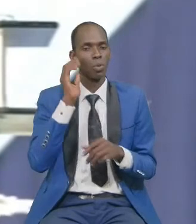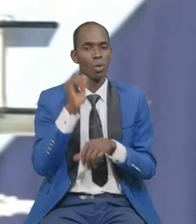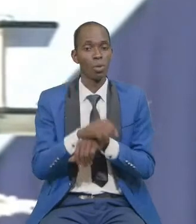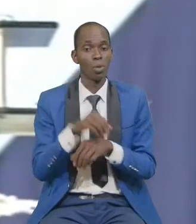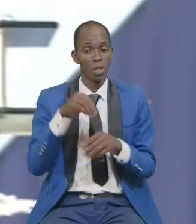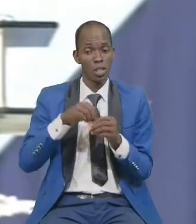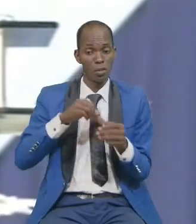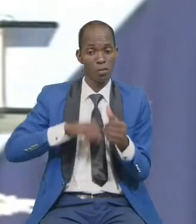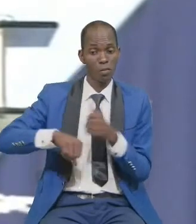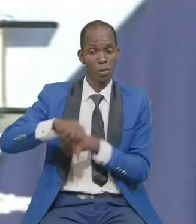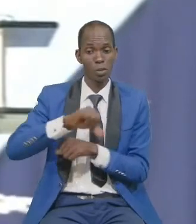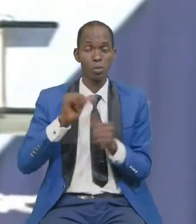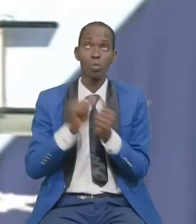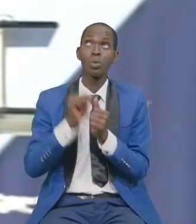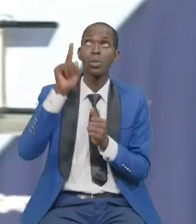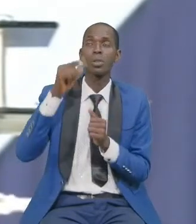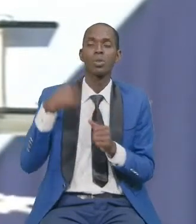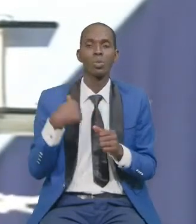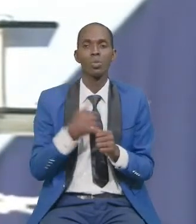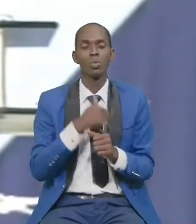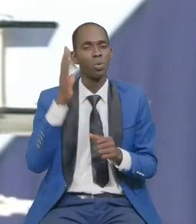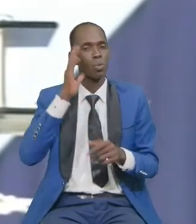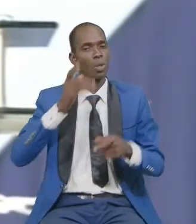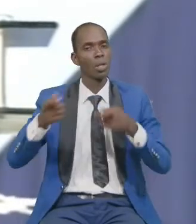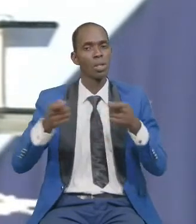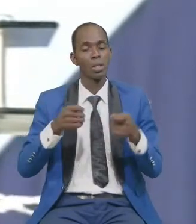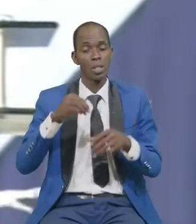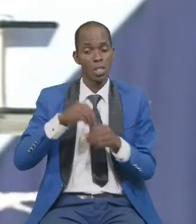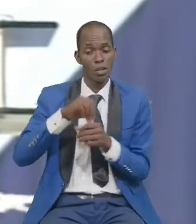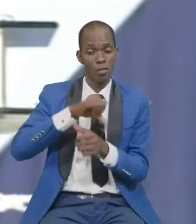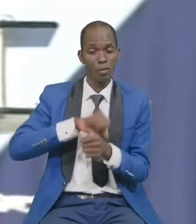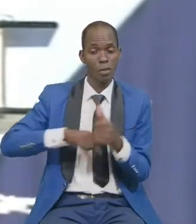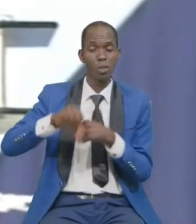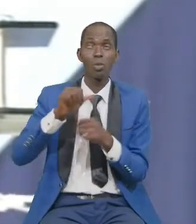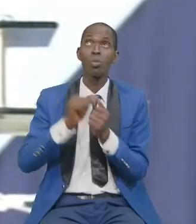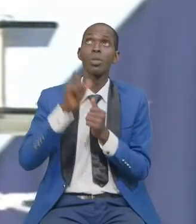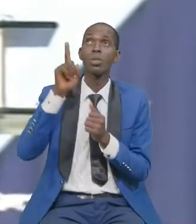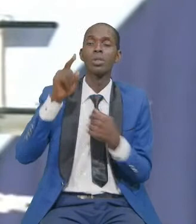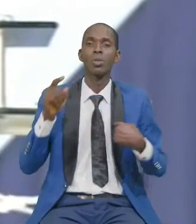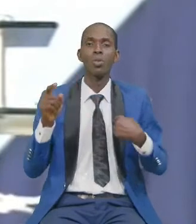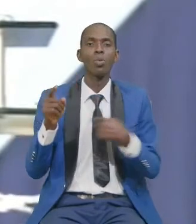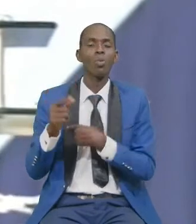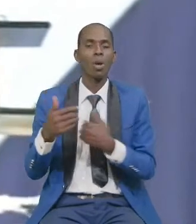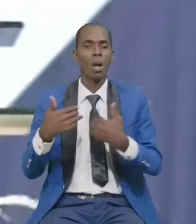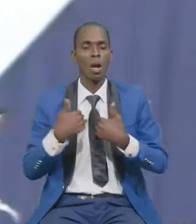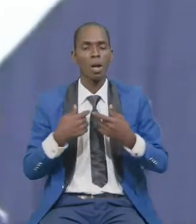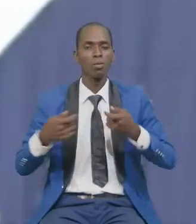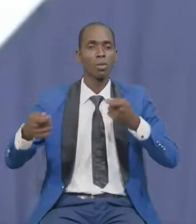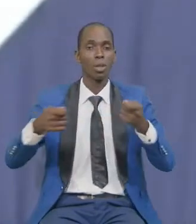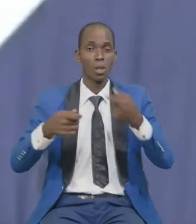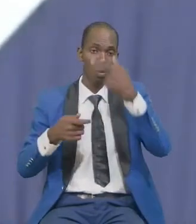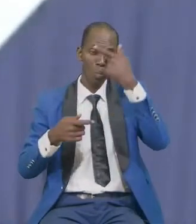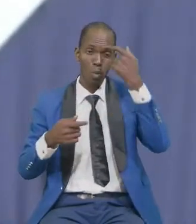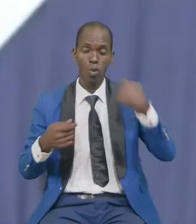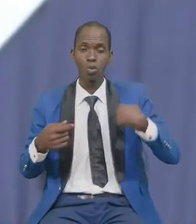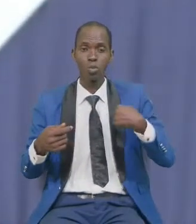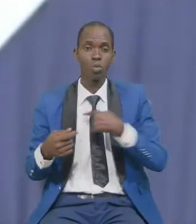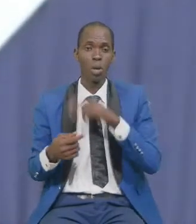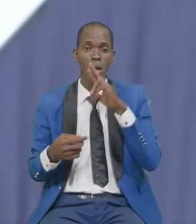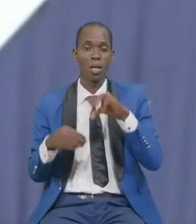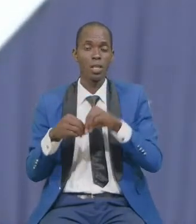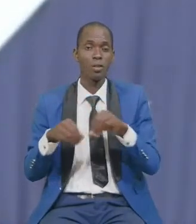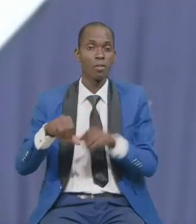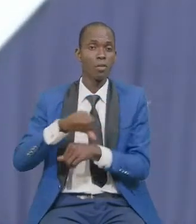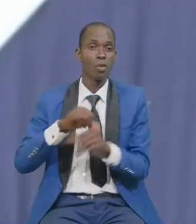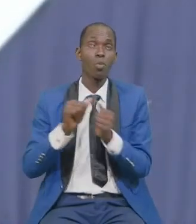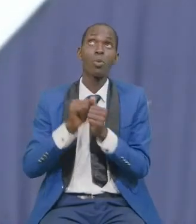with him, we reign. In fellowship with him, we have dominion. And because we're in fellowship with him,